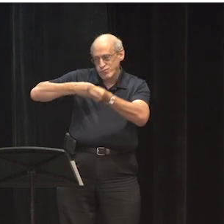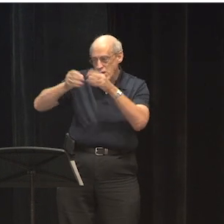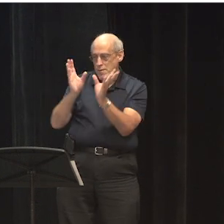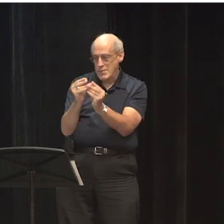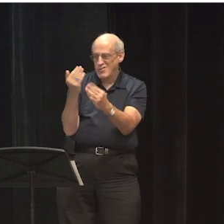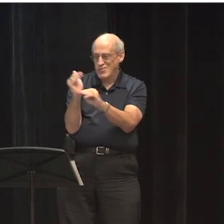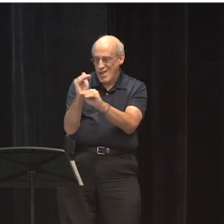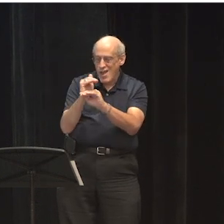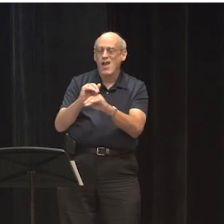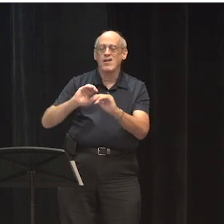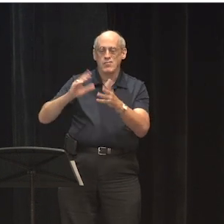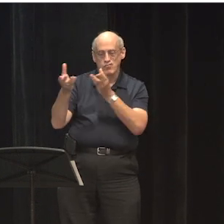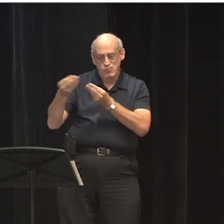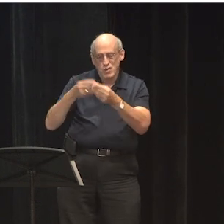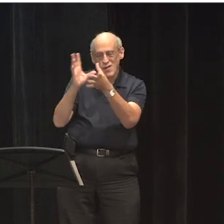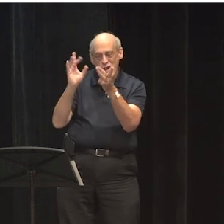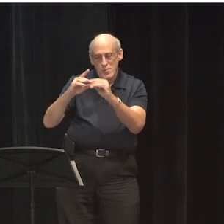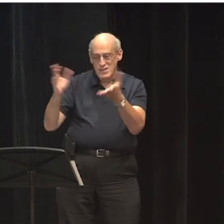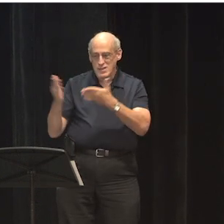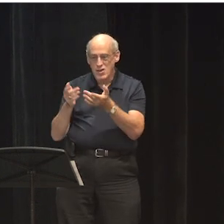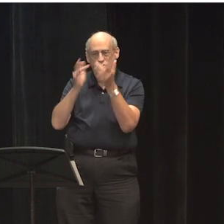from folks here and online.